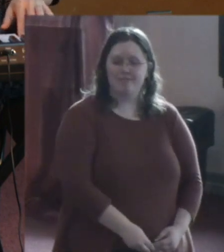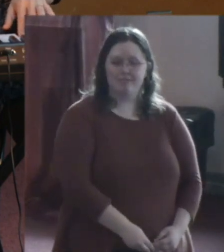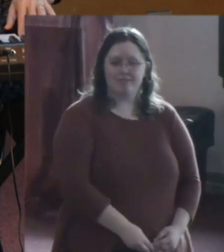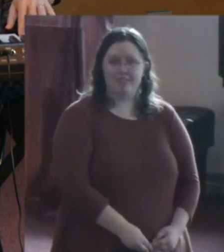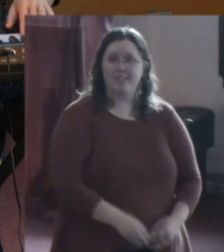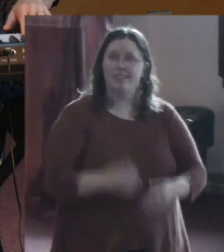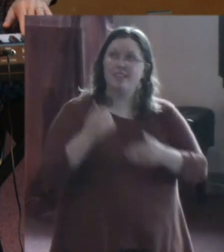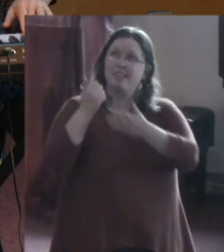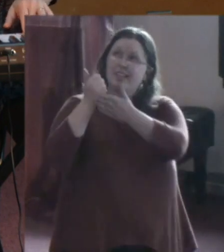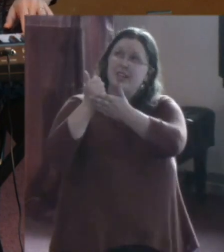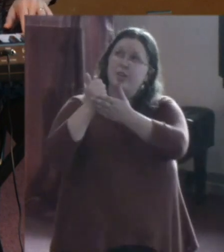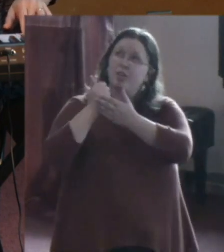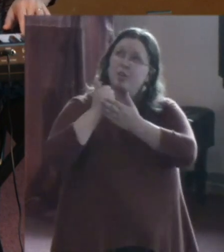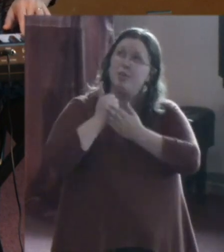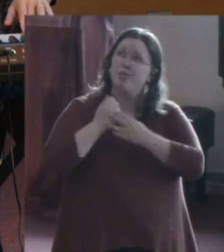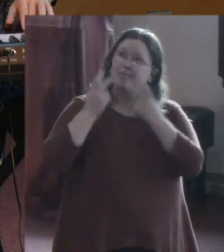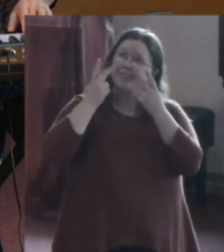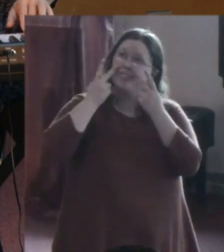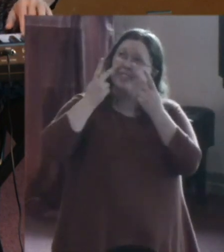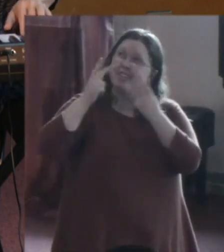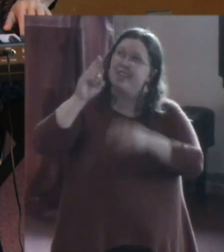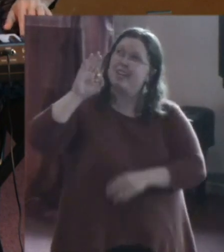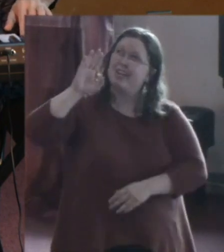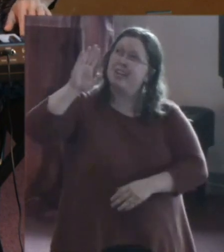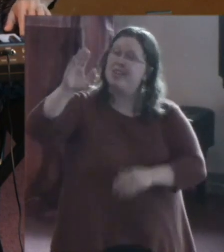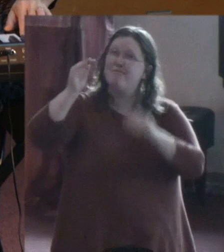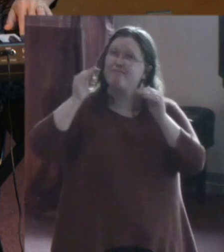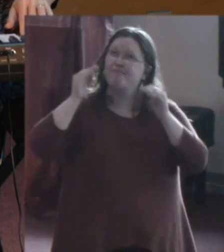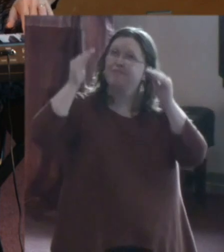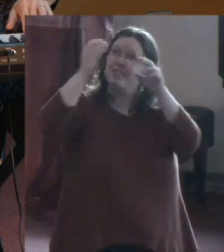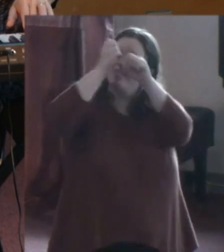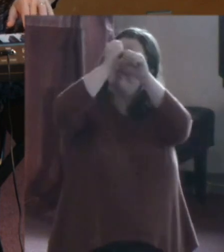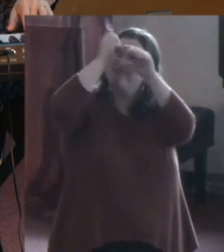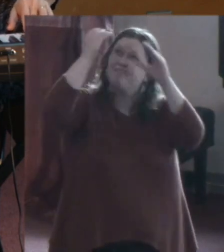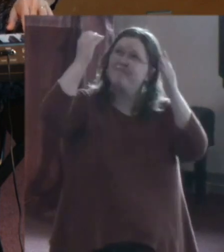Help me see your grand